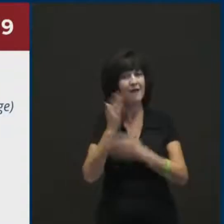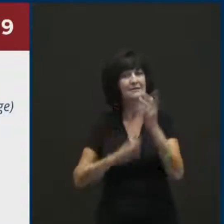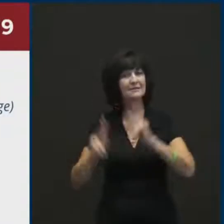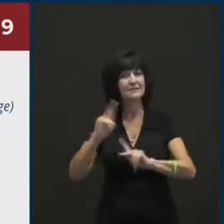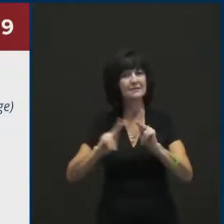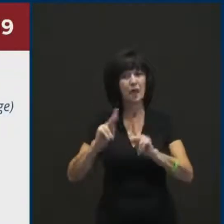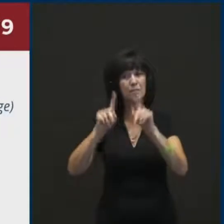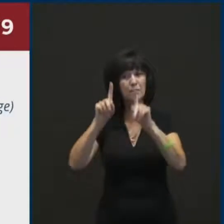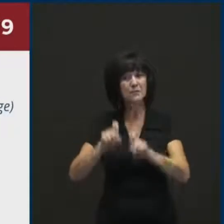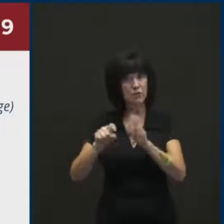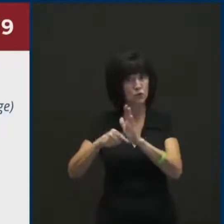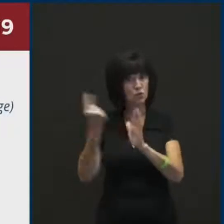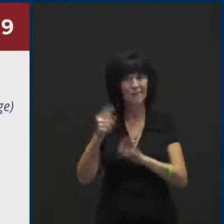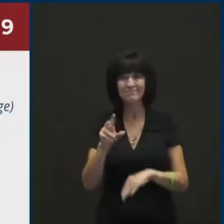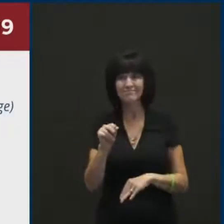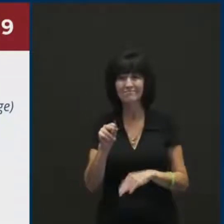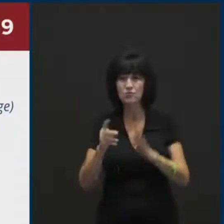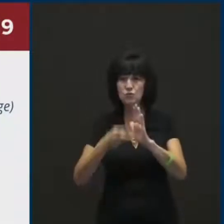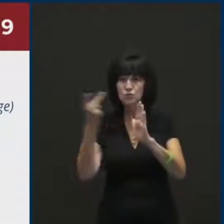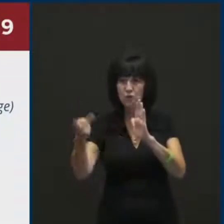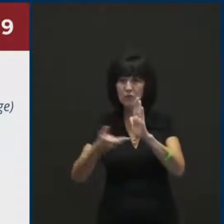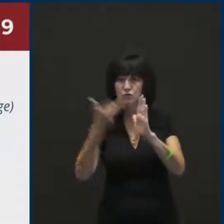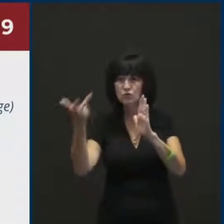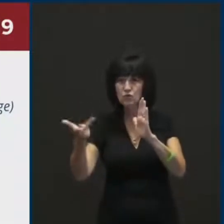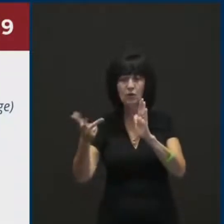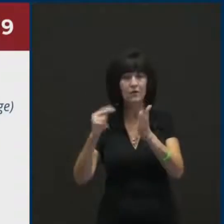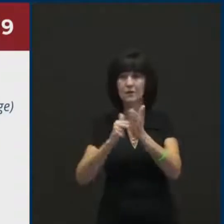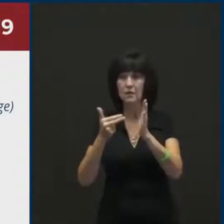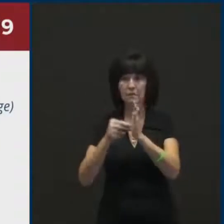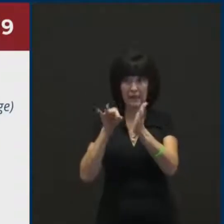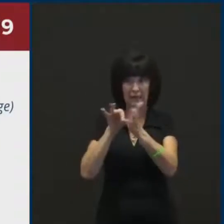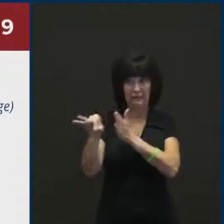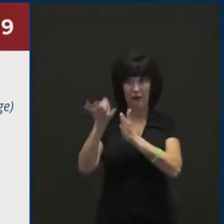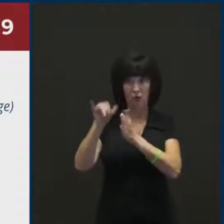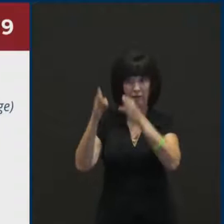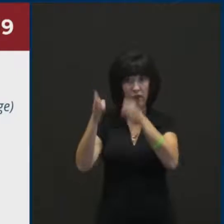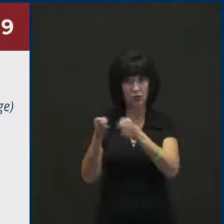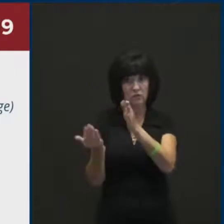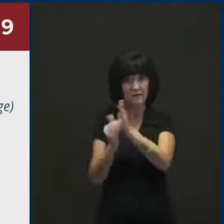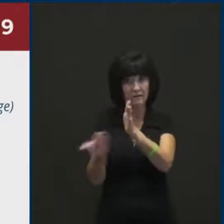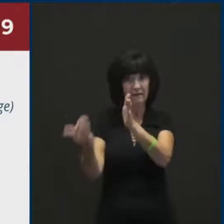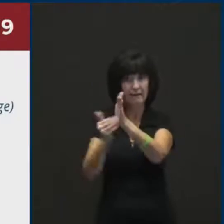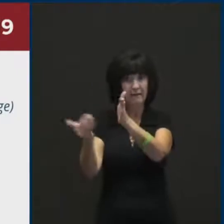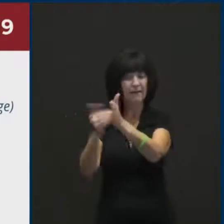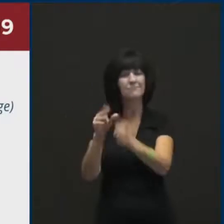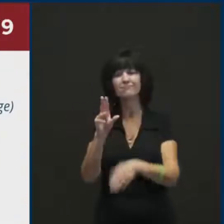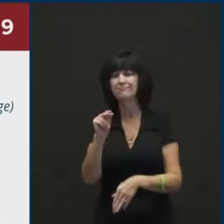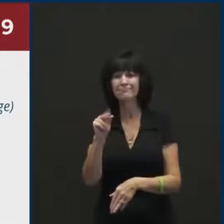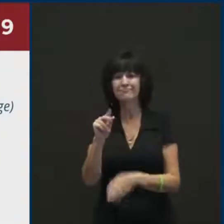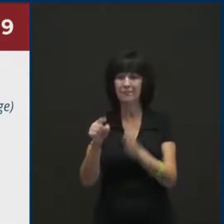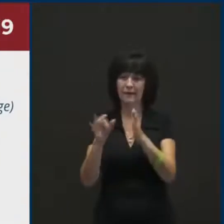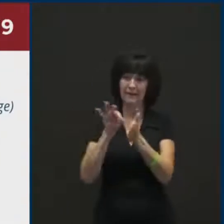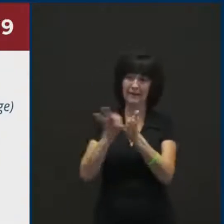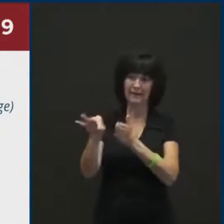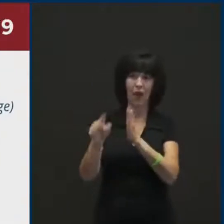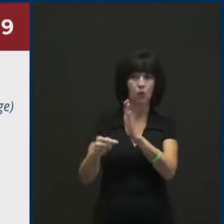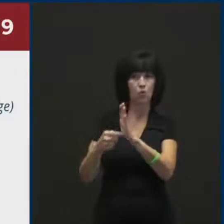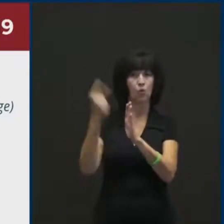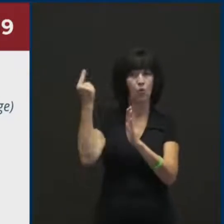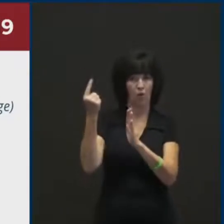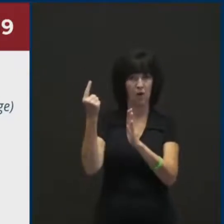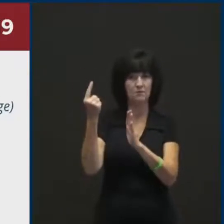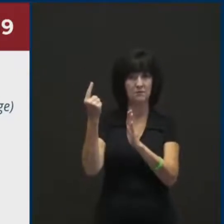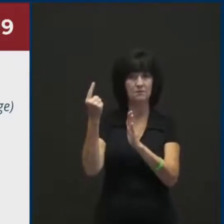the denominator, and you don't have as accurate a picture as to the spread and the relevance of this really important